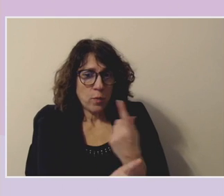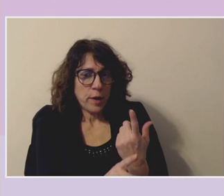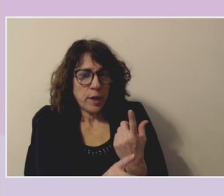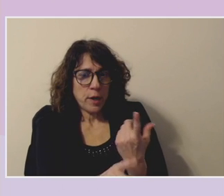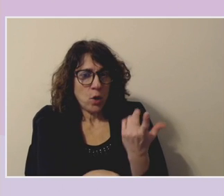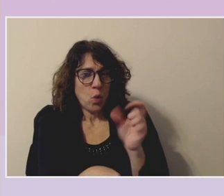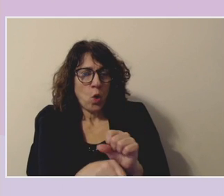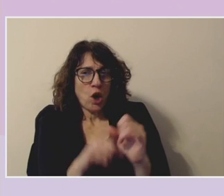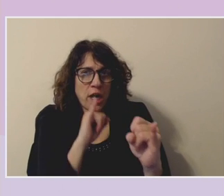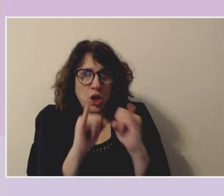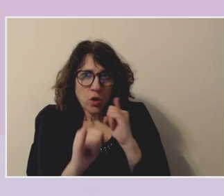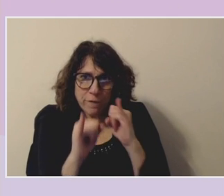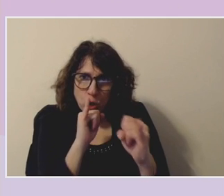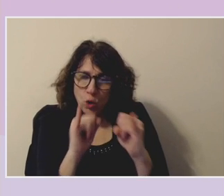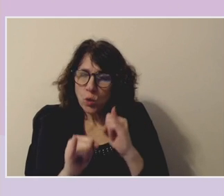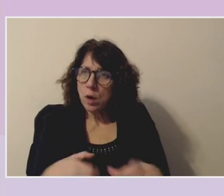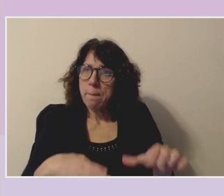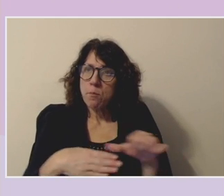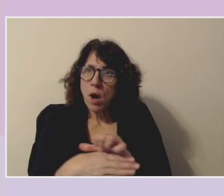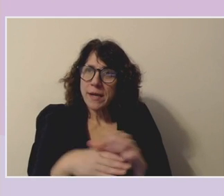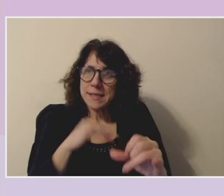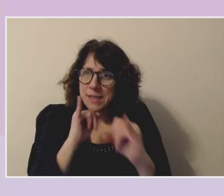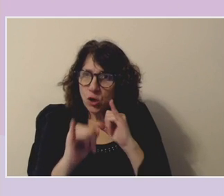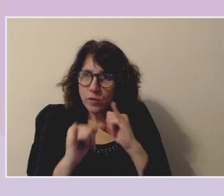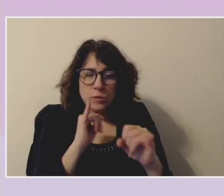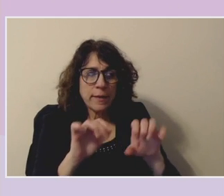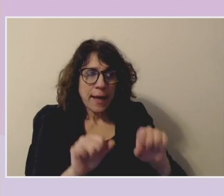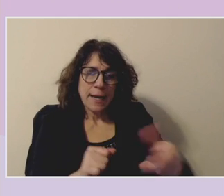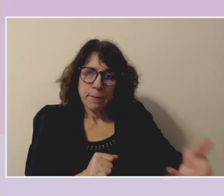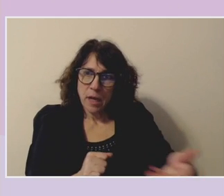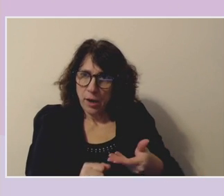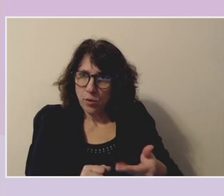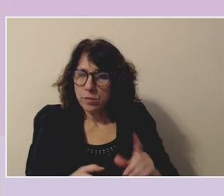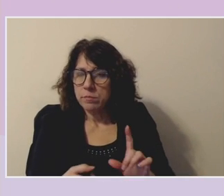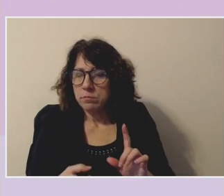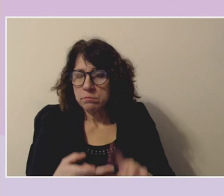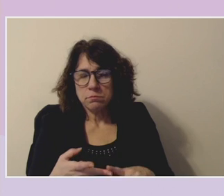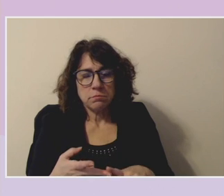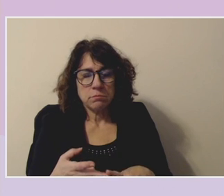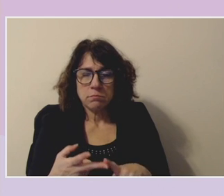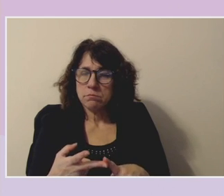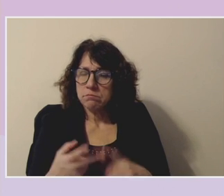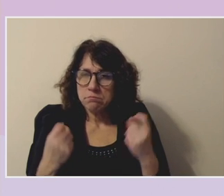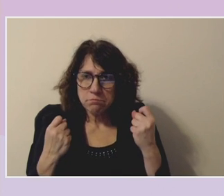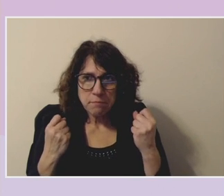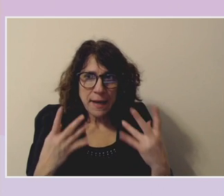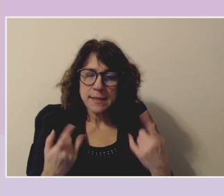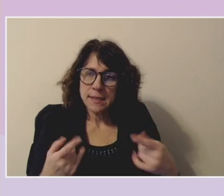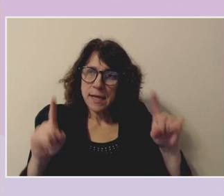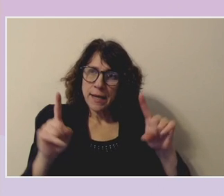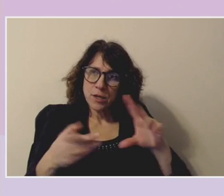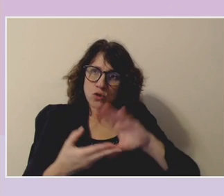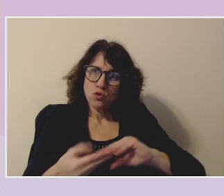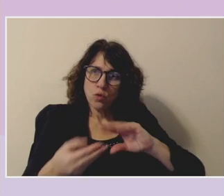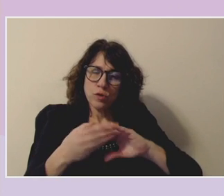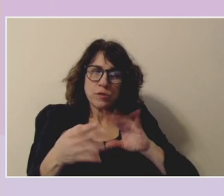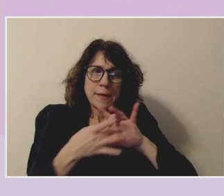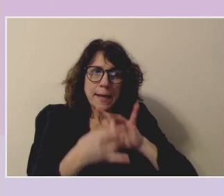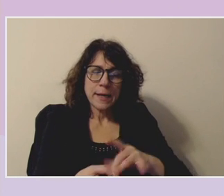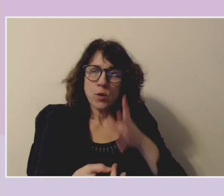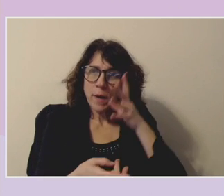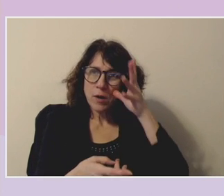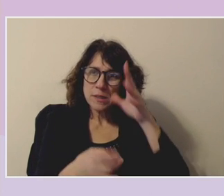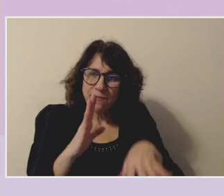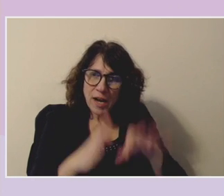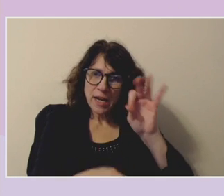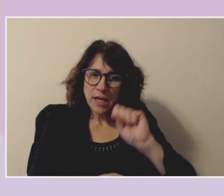to practice interviewing so that they can get a job. We have numerous success stories about parents, you know, finding a job. We have a